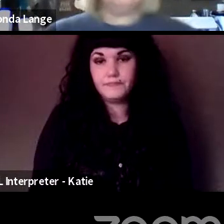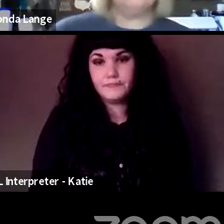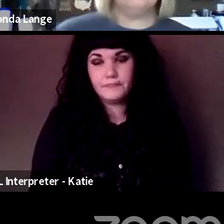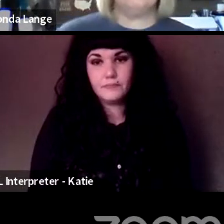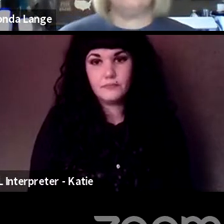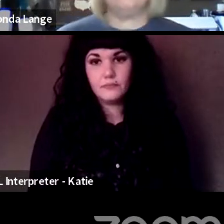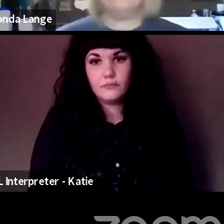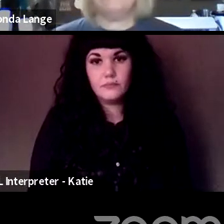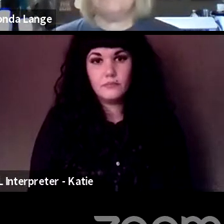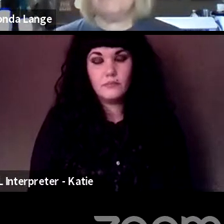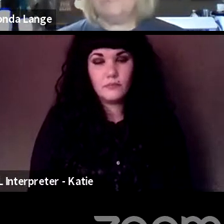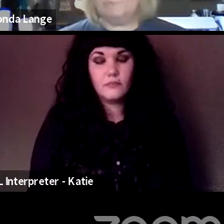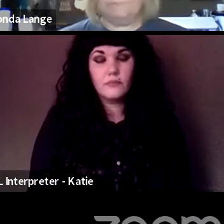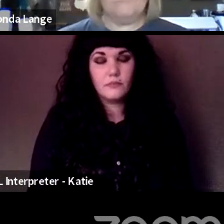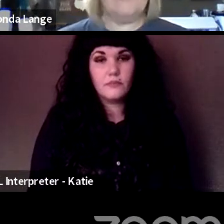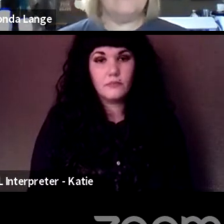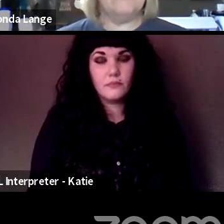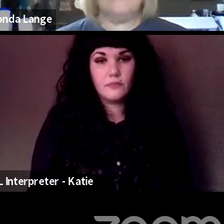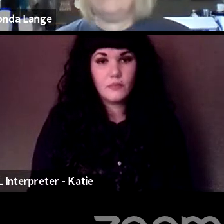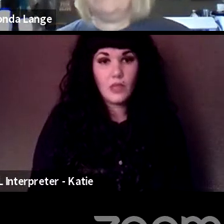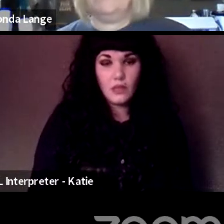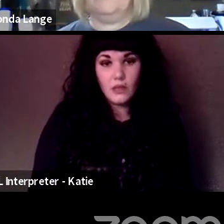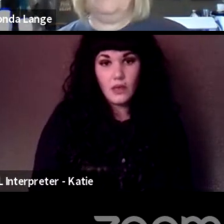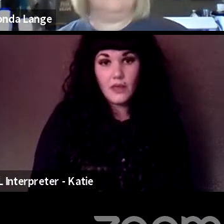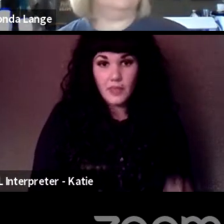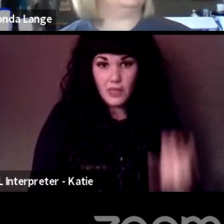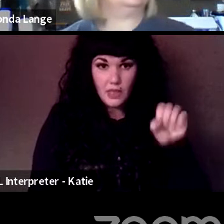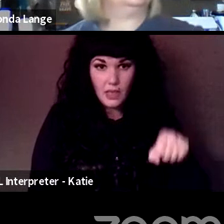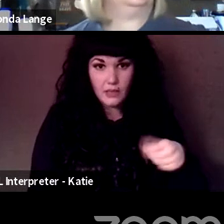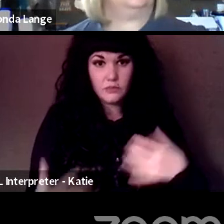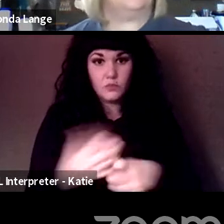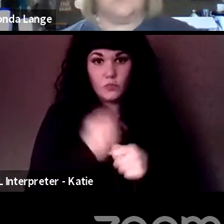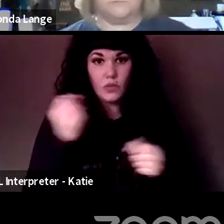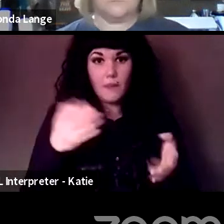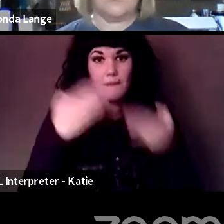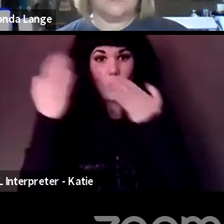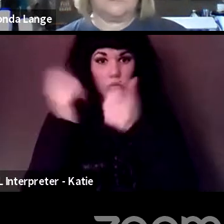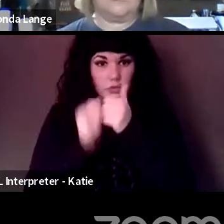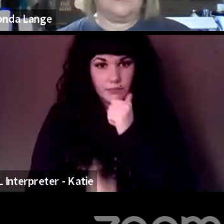The ayes have it. The motion carries.